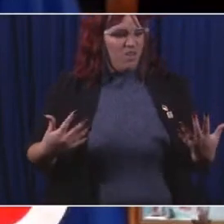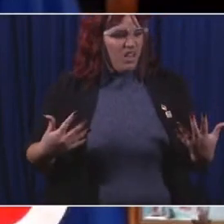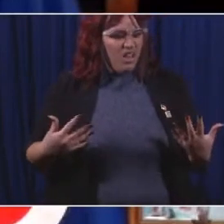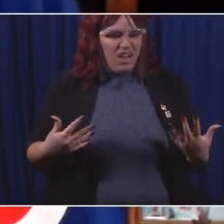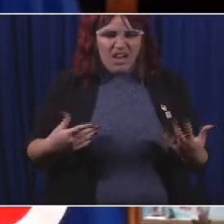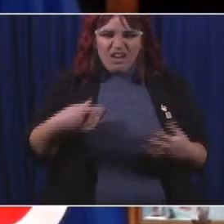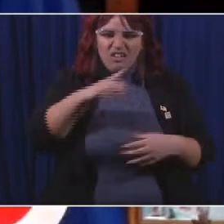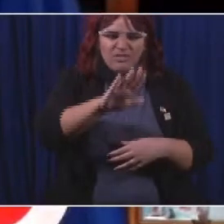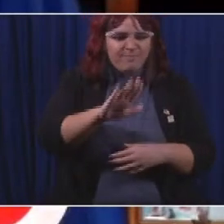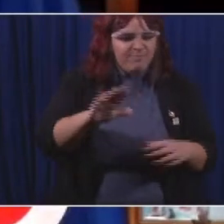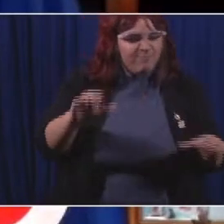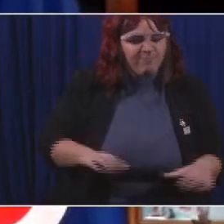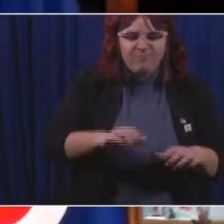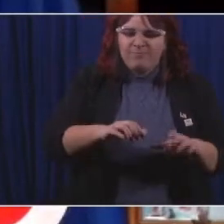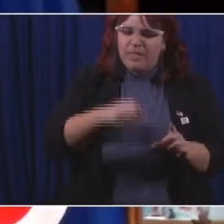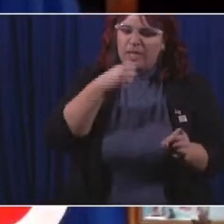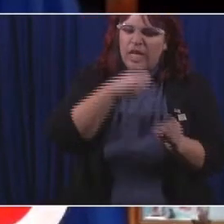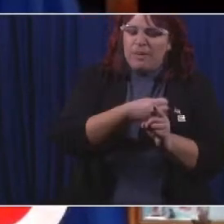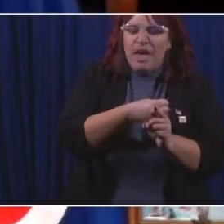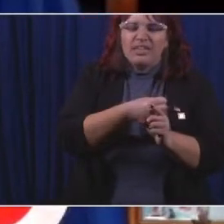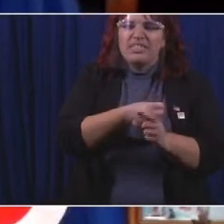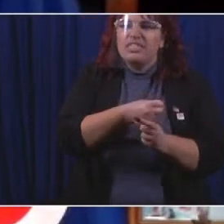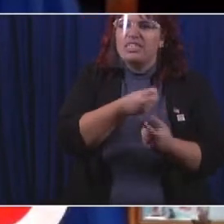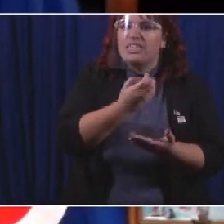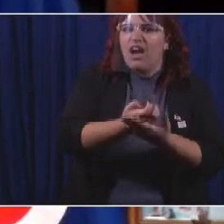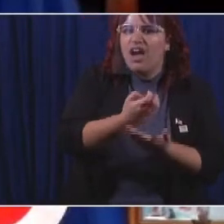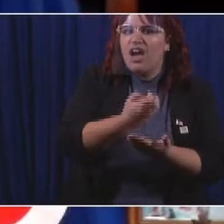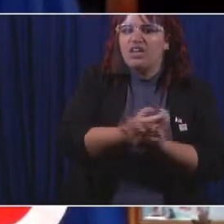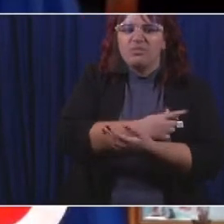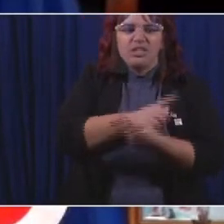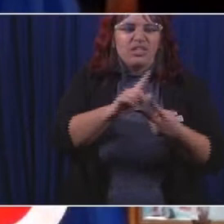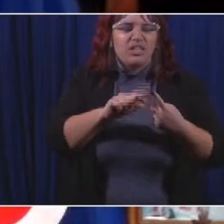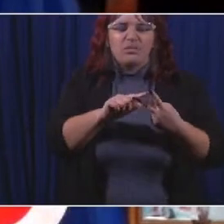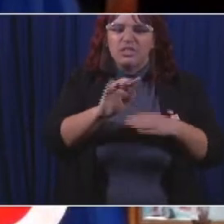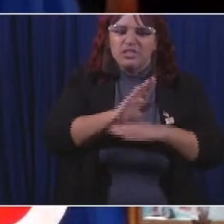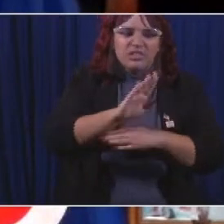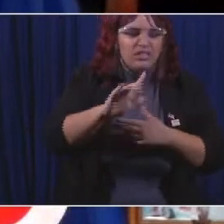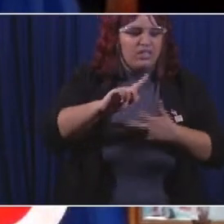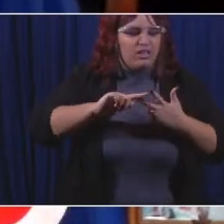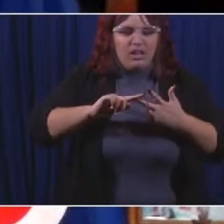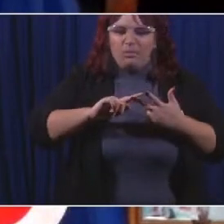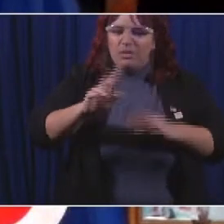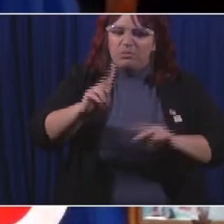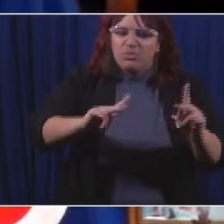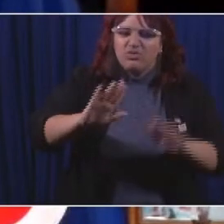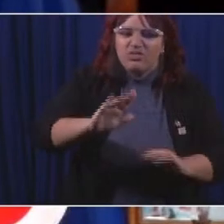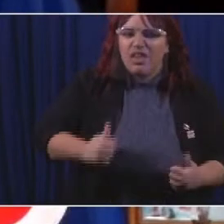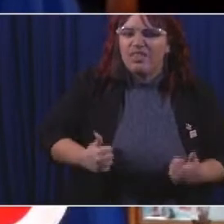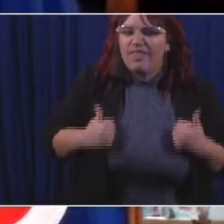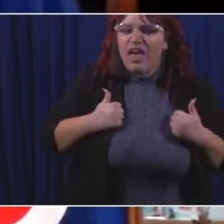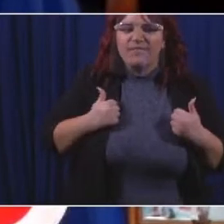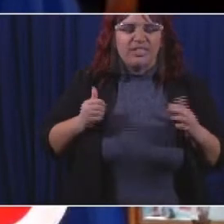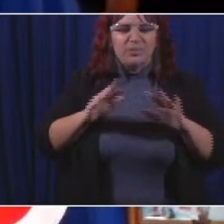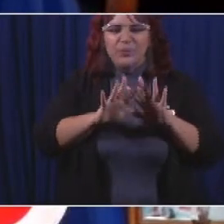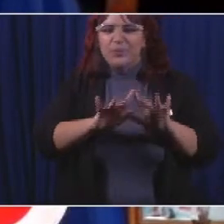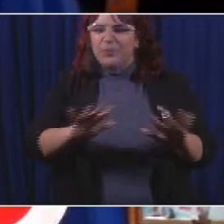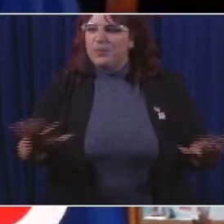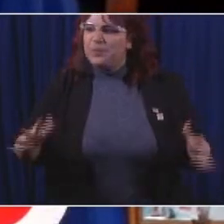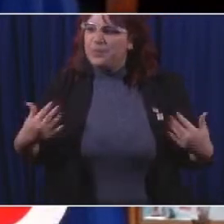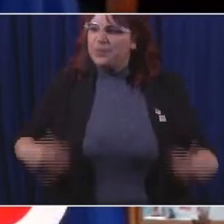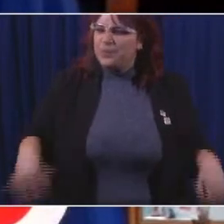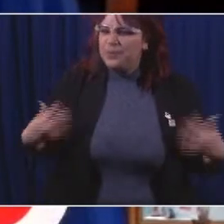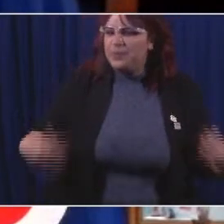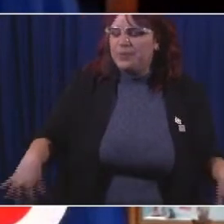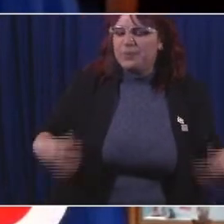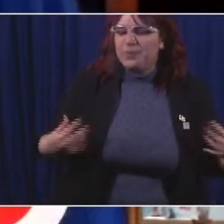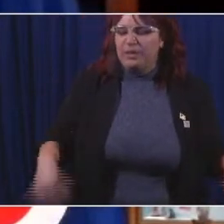to the economy. How it will affect how we'll live our lives are going to be affected by scientific advances